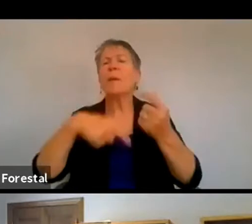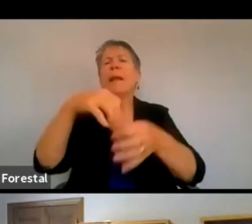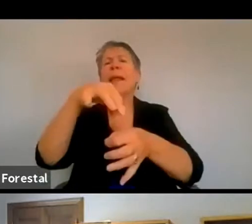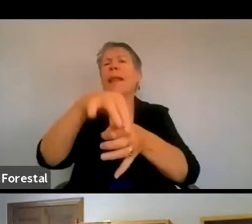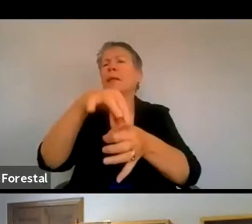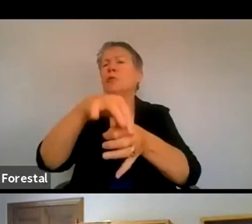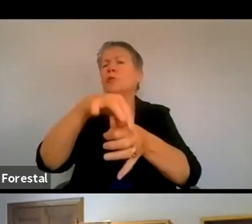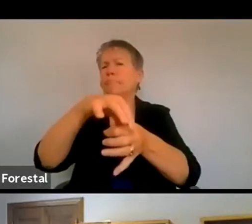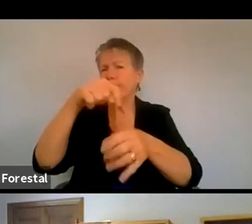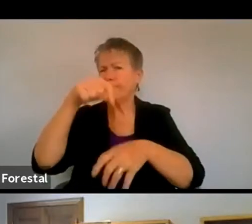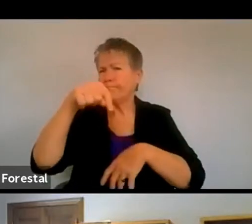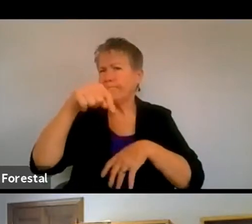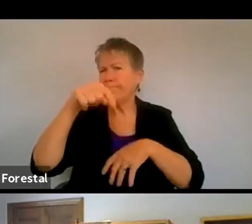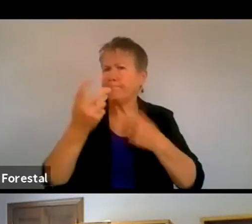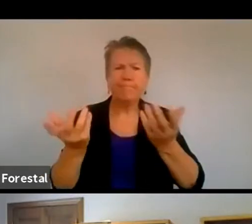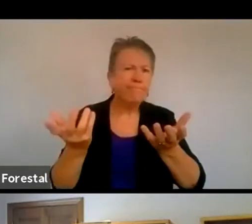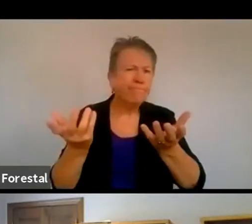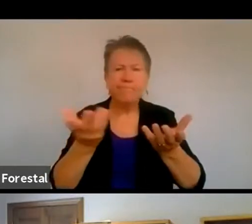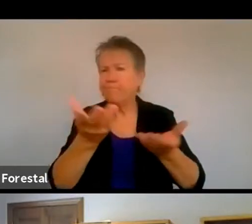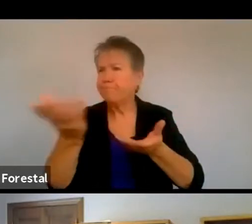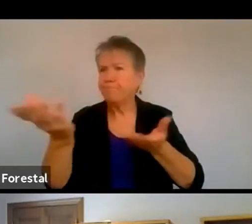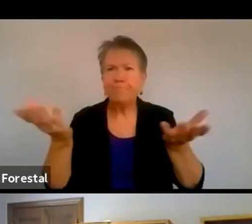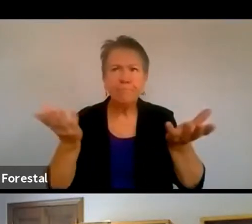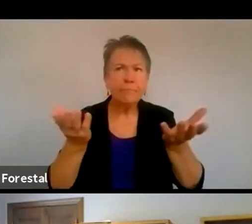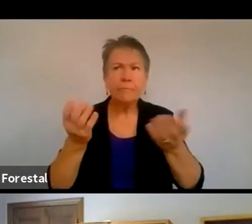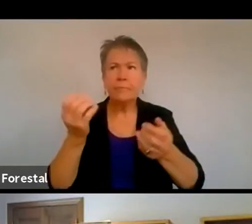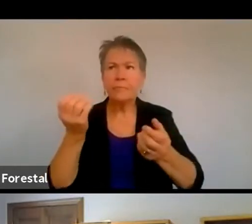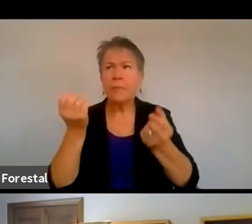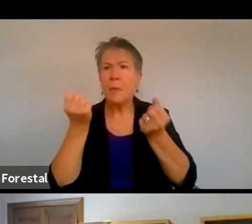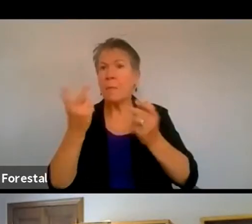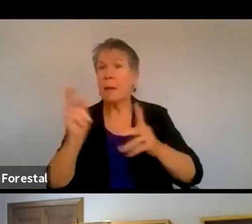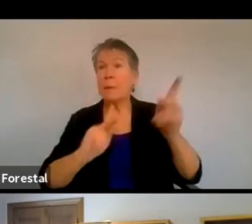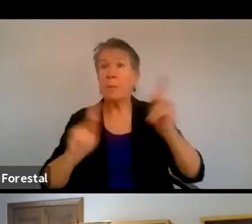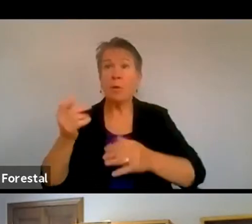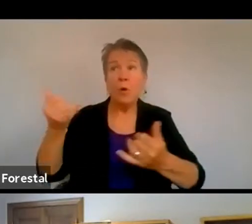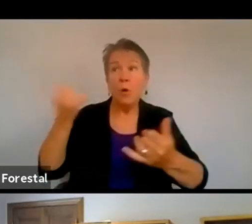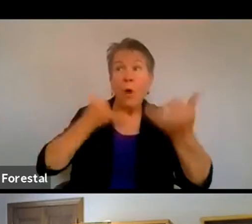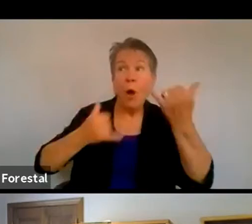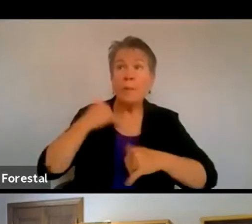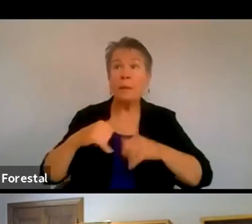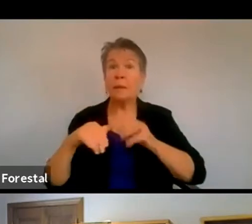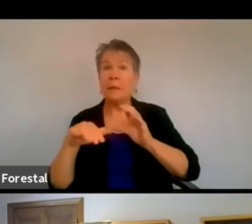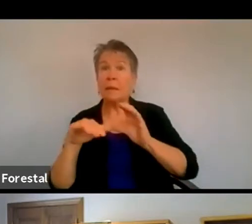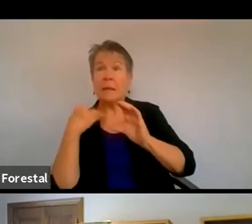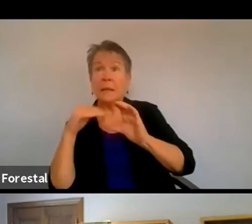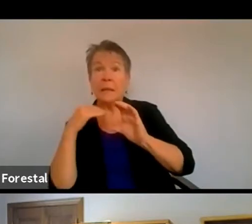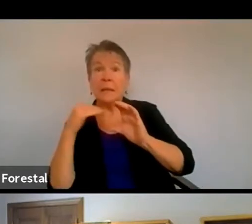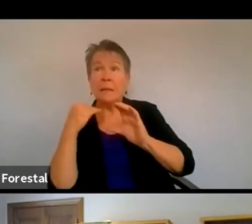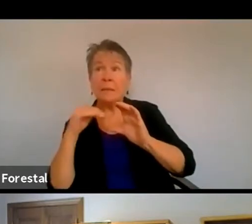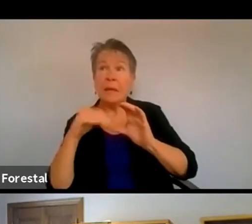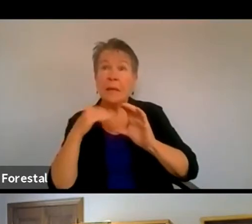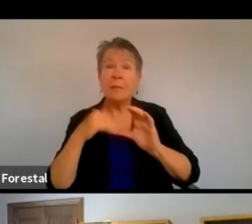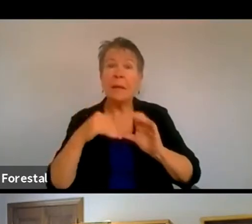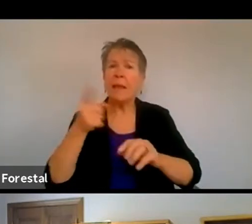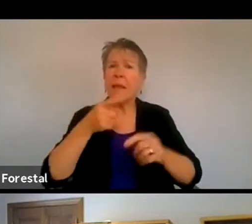getting calls and emails from folks who are having difficulty. Either they haven't gotten their